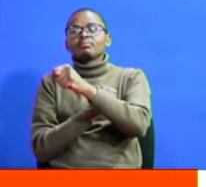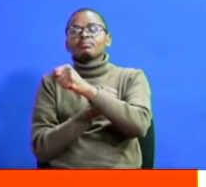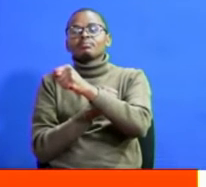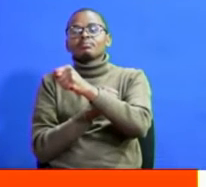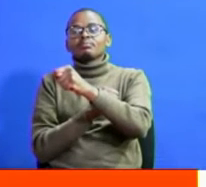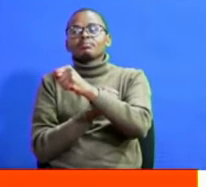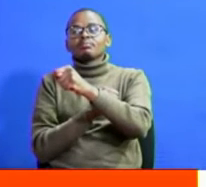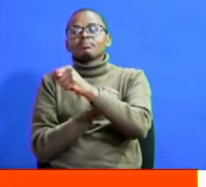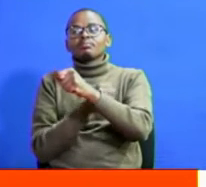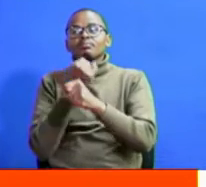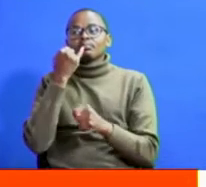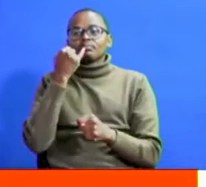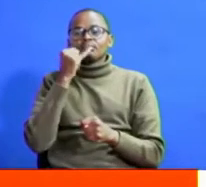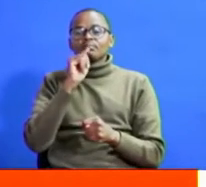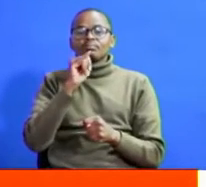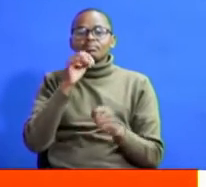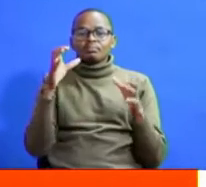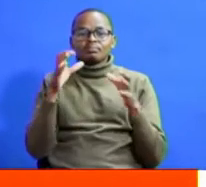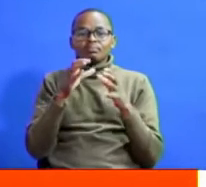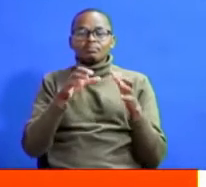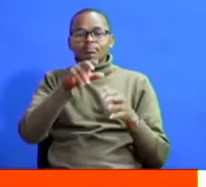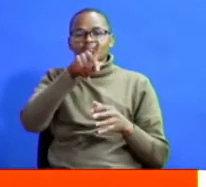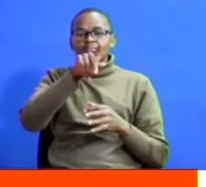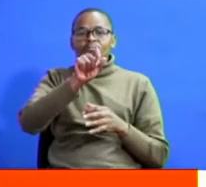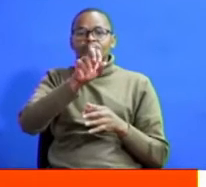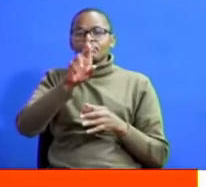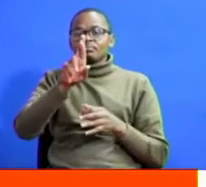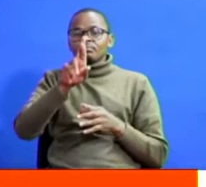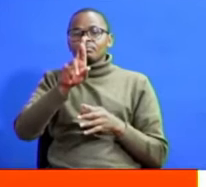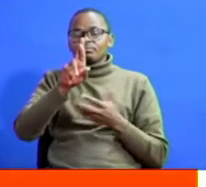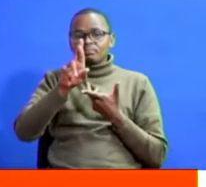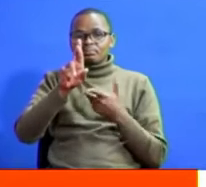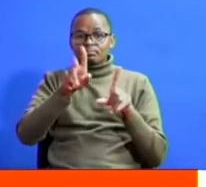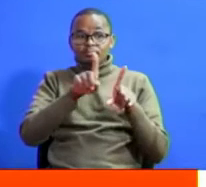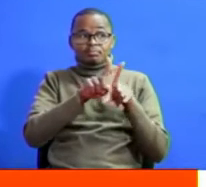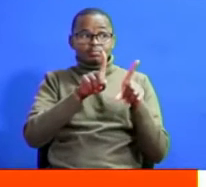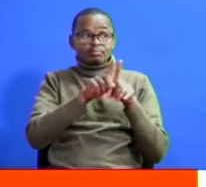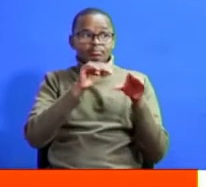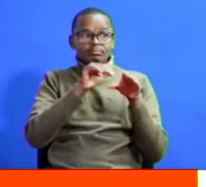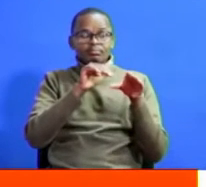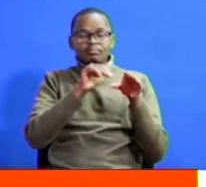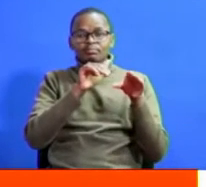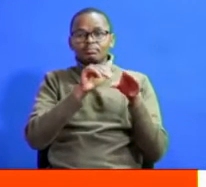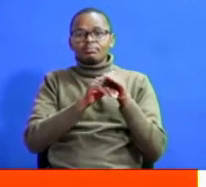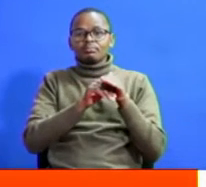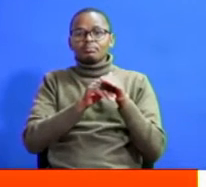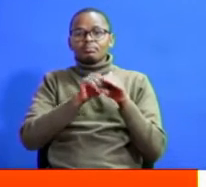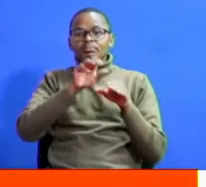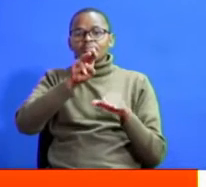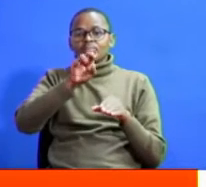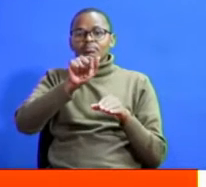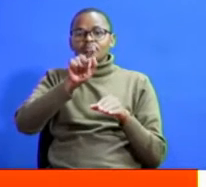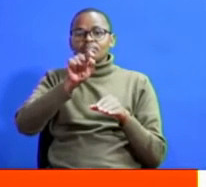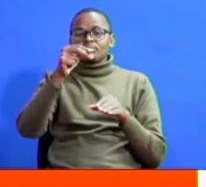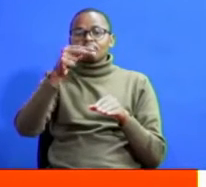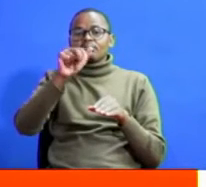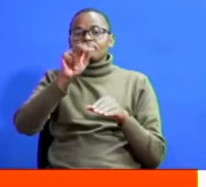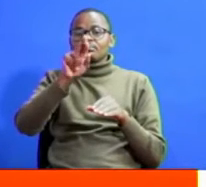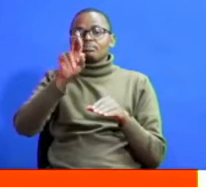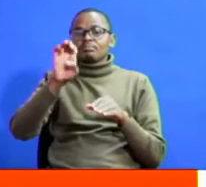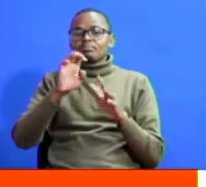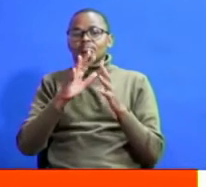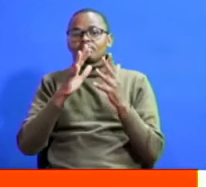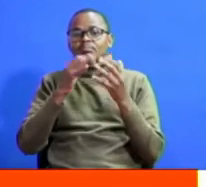candidate that is the party's candidate, Peter Ocheng Orero. And we've seen the same sort of quote. It pierced through Mathare, and we saw how